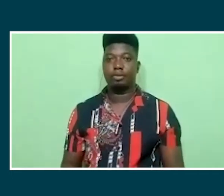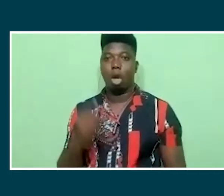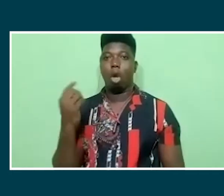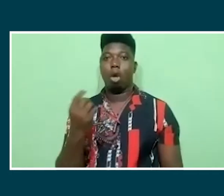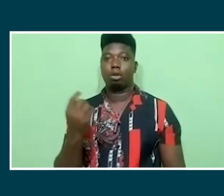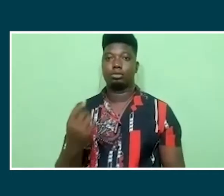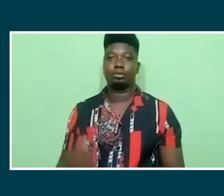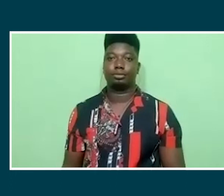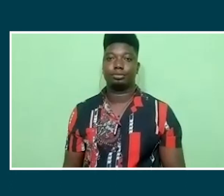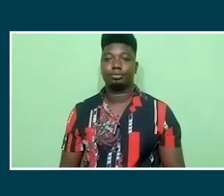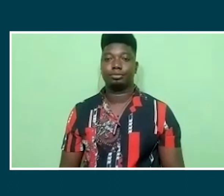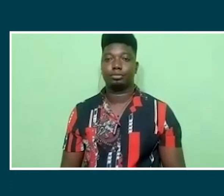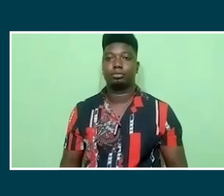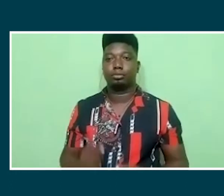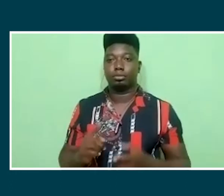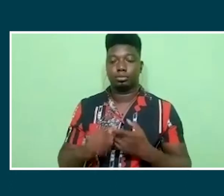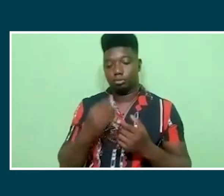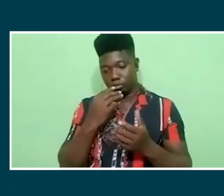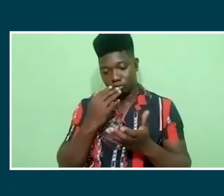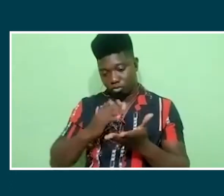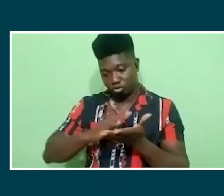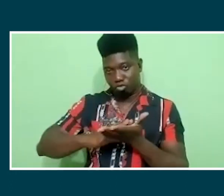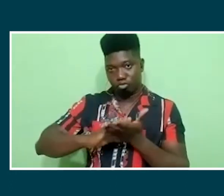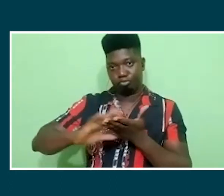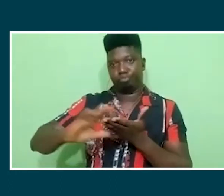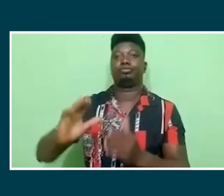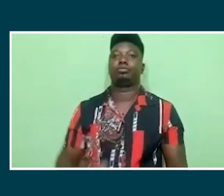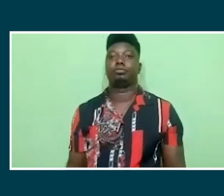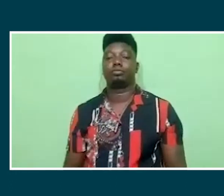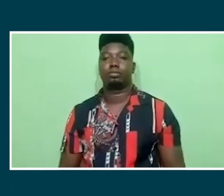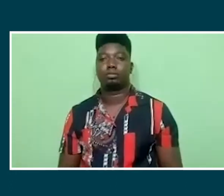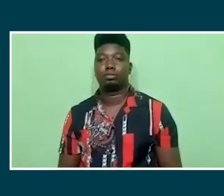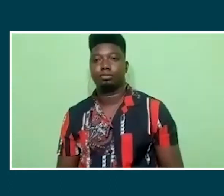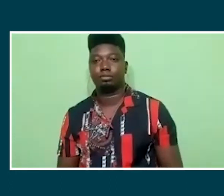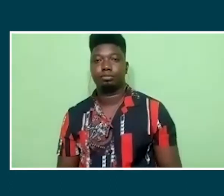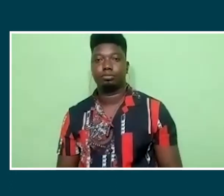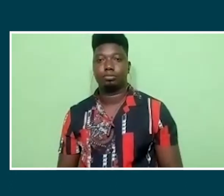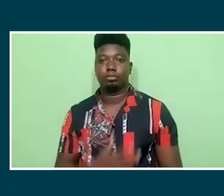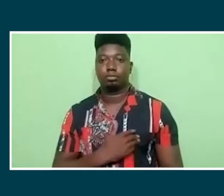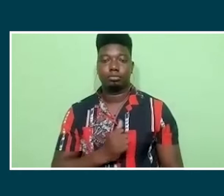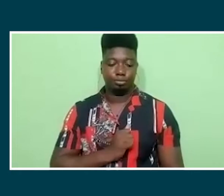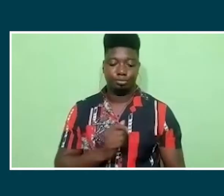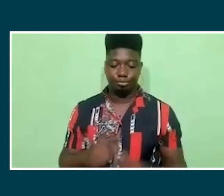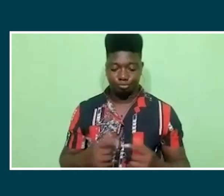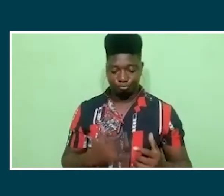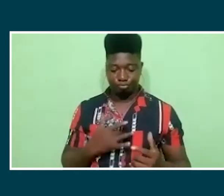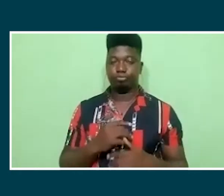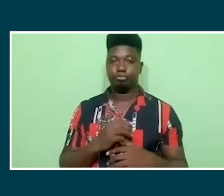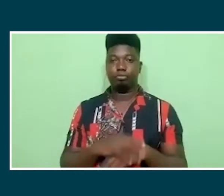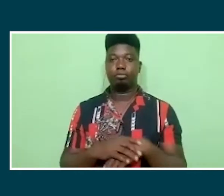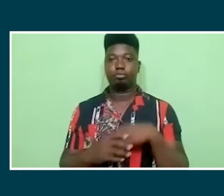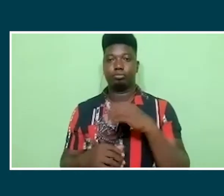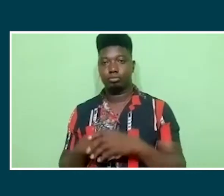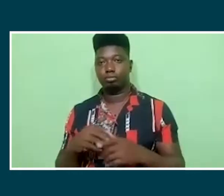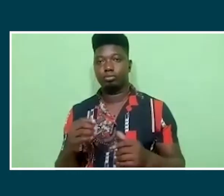like cool new developments, and try to adapt myself to make them feel comfortable and to give them the space to fully explore